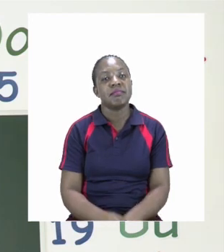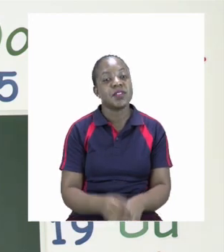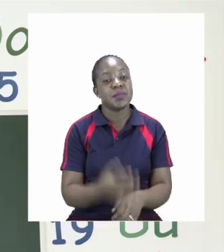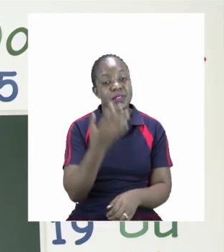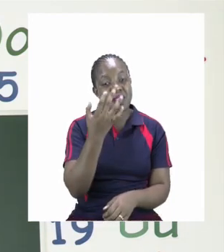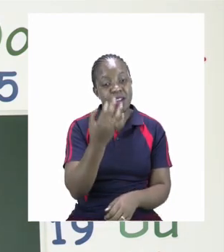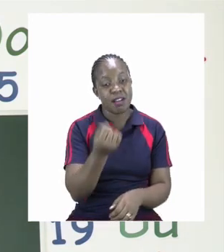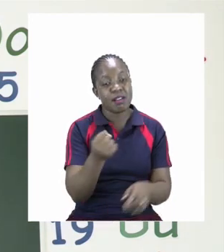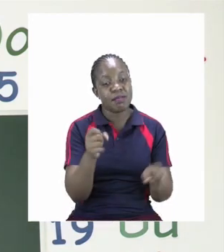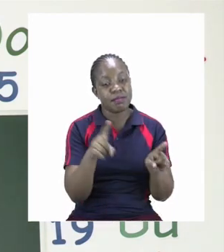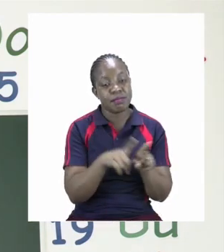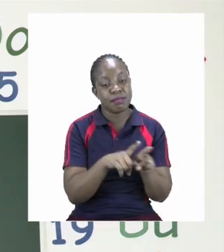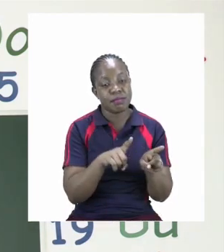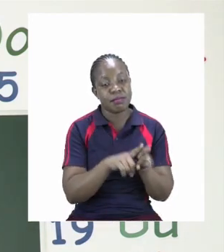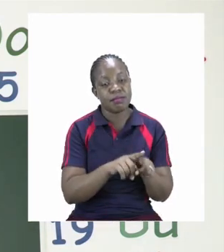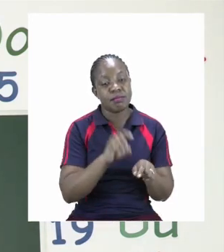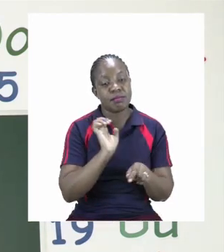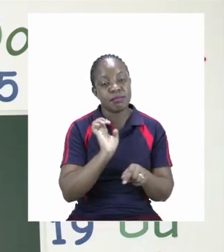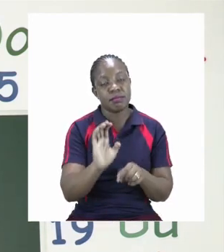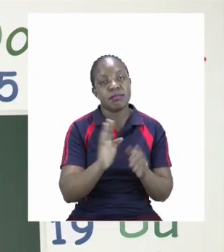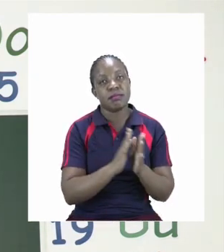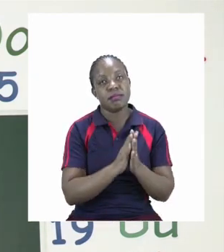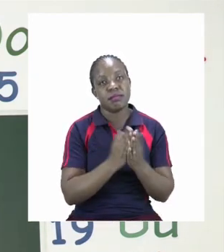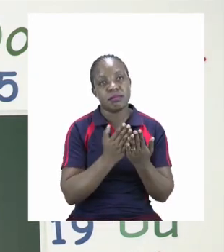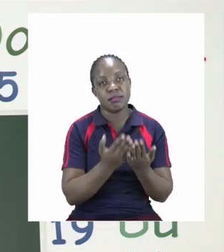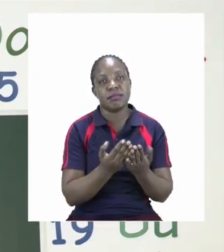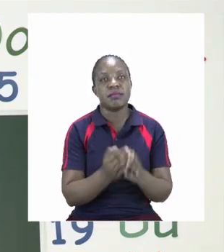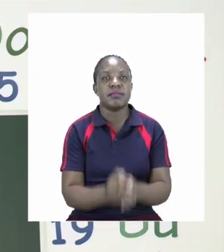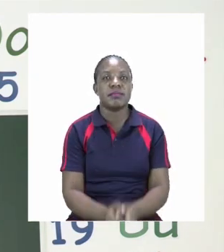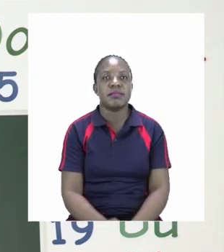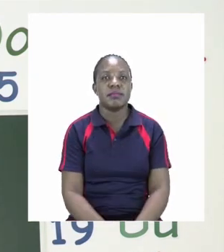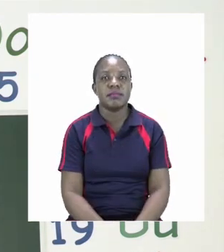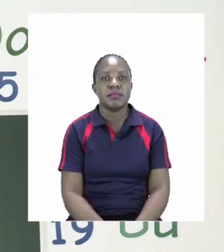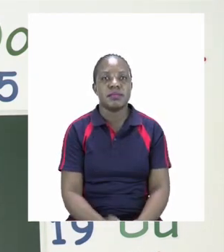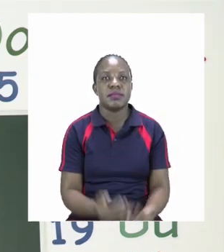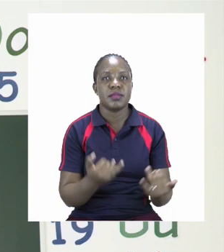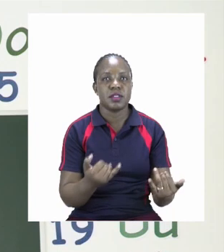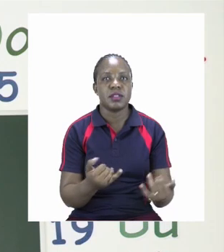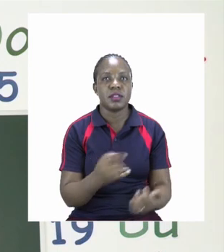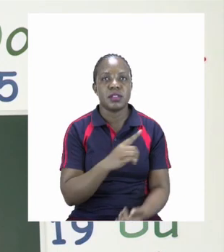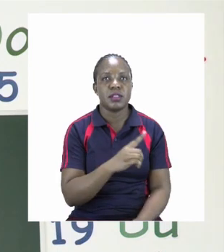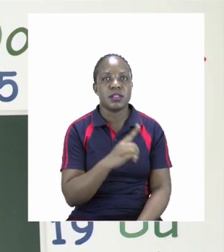And then after that, we count on 10,